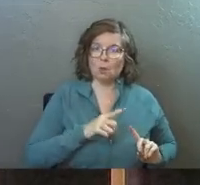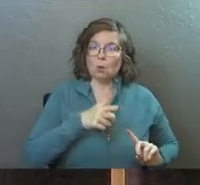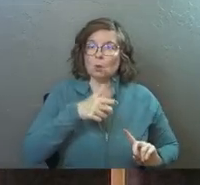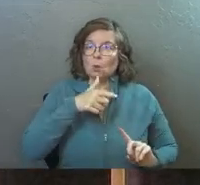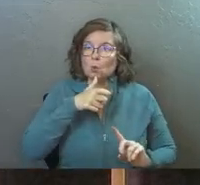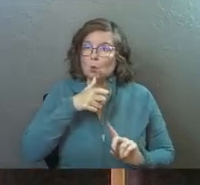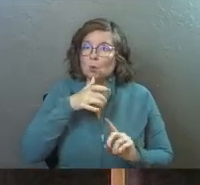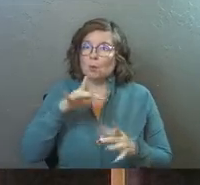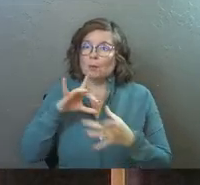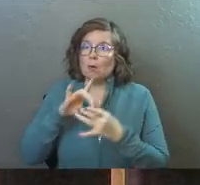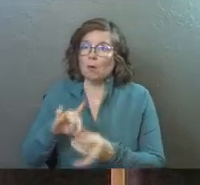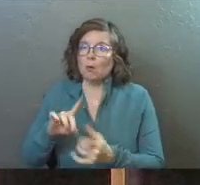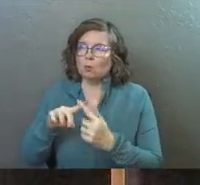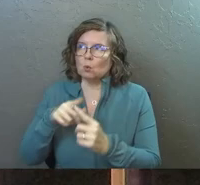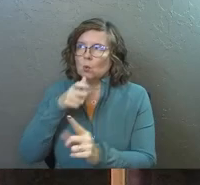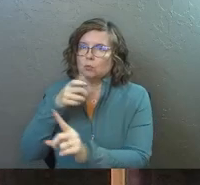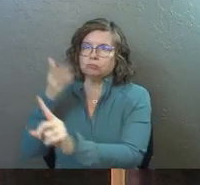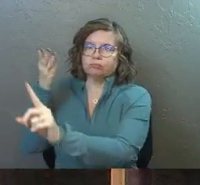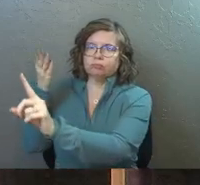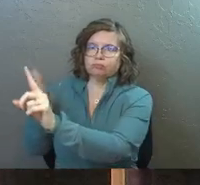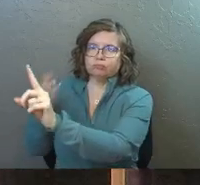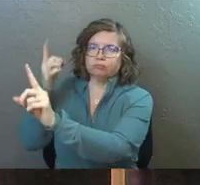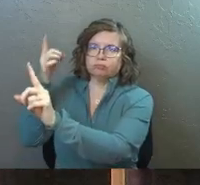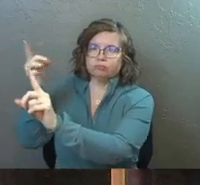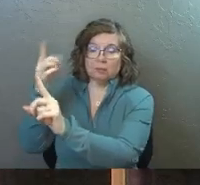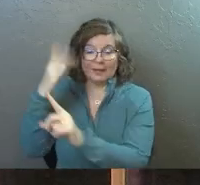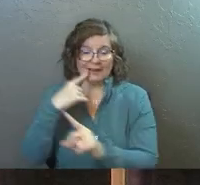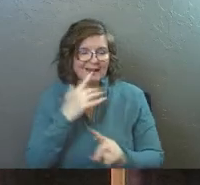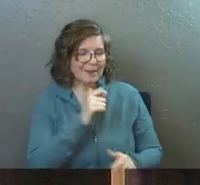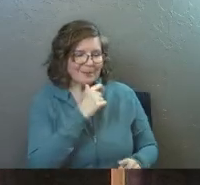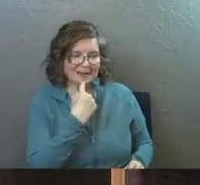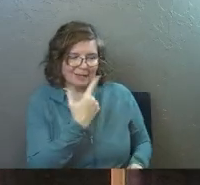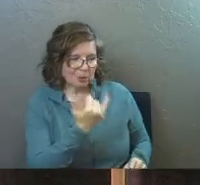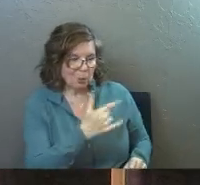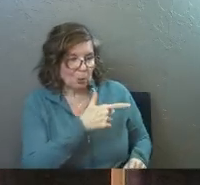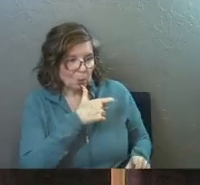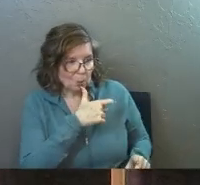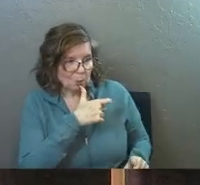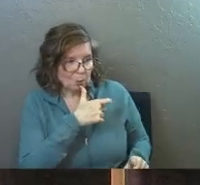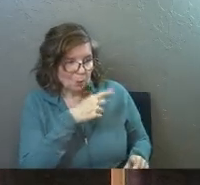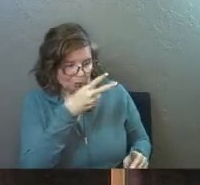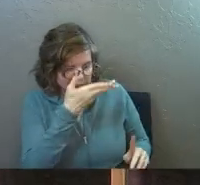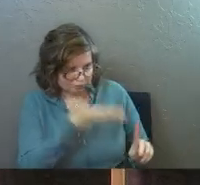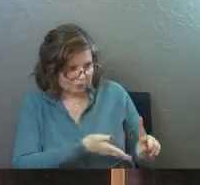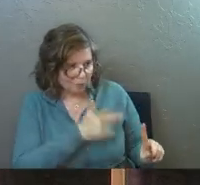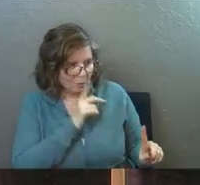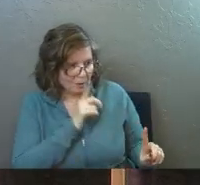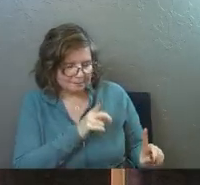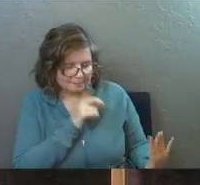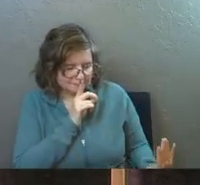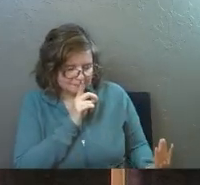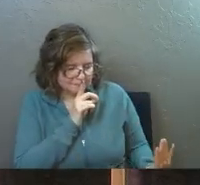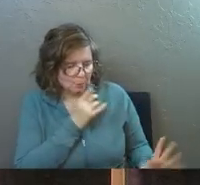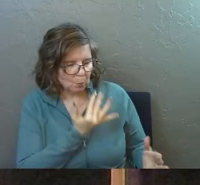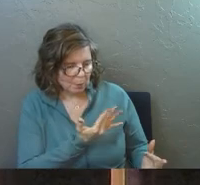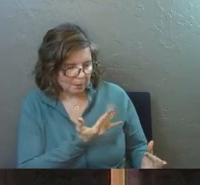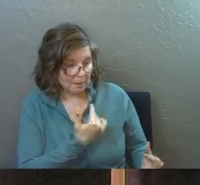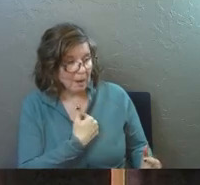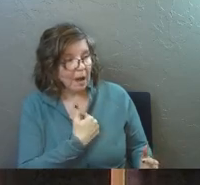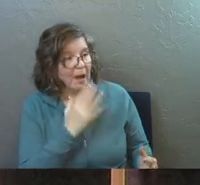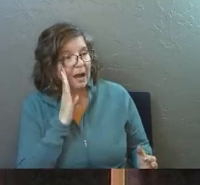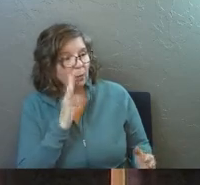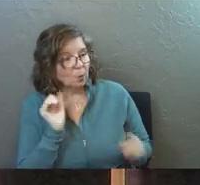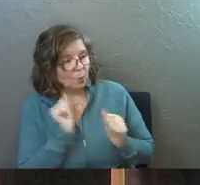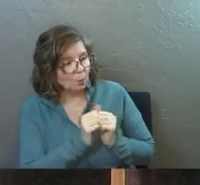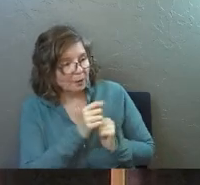you are. And God says, I'm not telling you right now who you are, but I'm telling you that I am